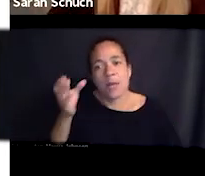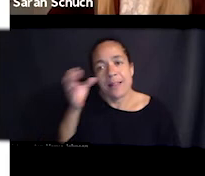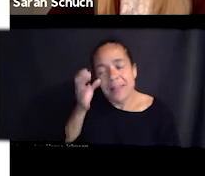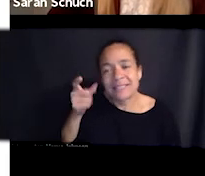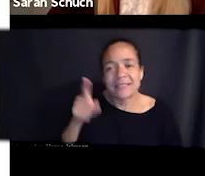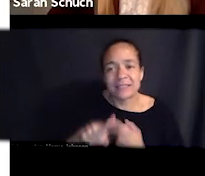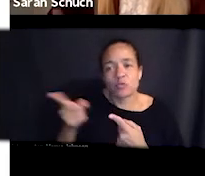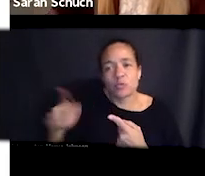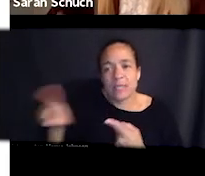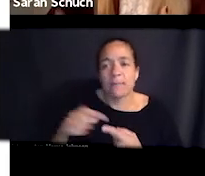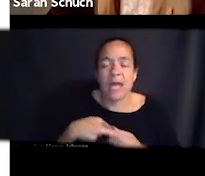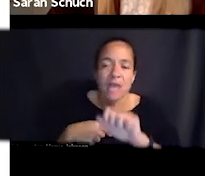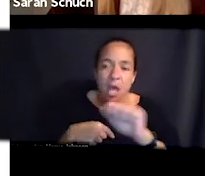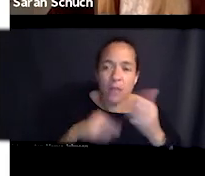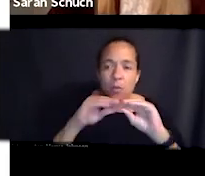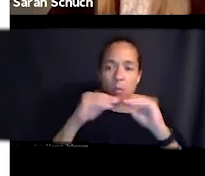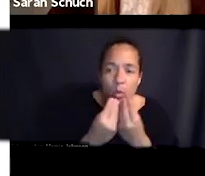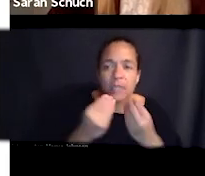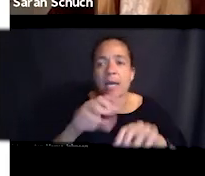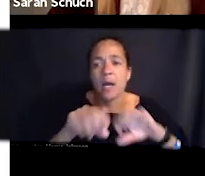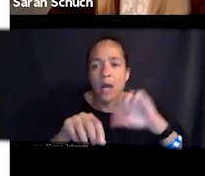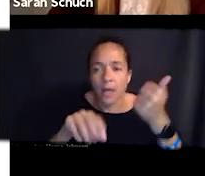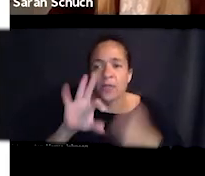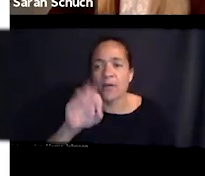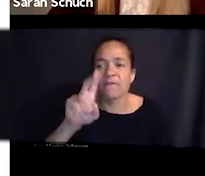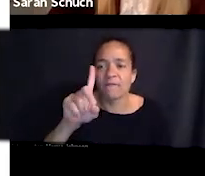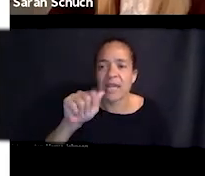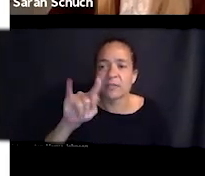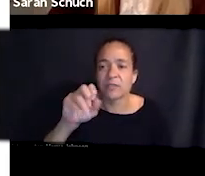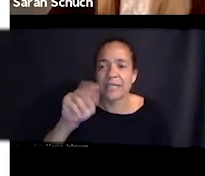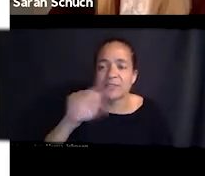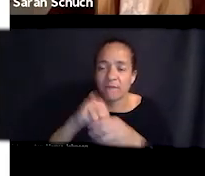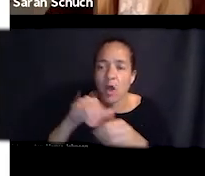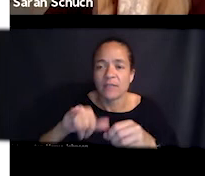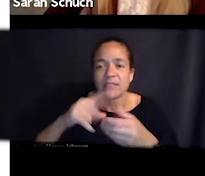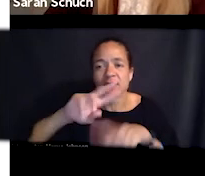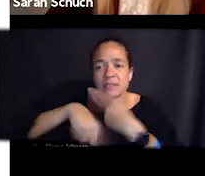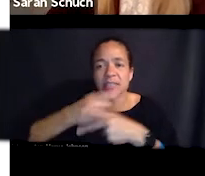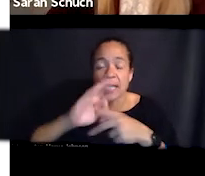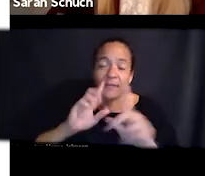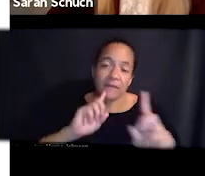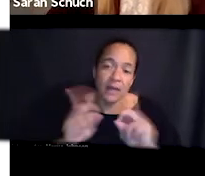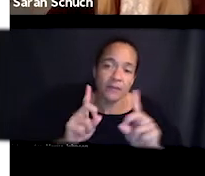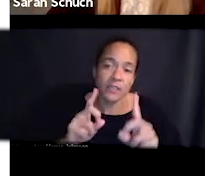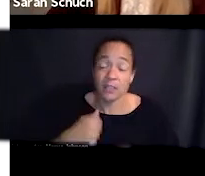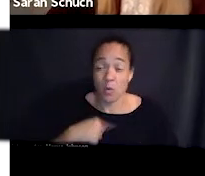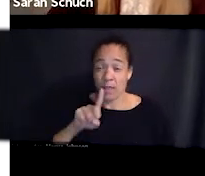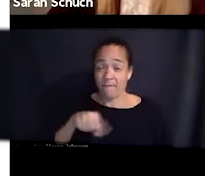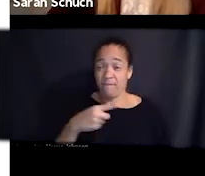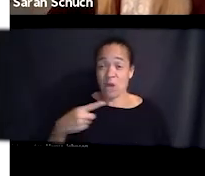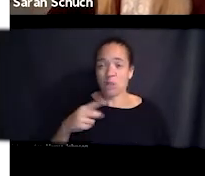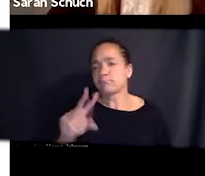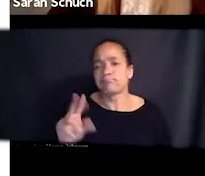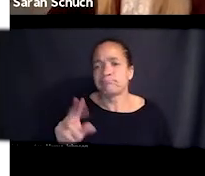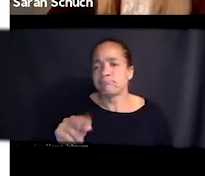other foundations that were also doing these sort of community conversations. So we for sure were not the first. We may have been, you know, one